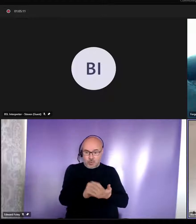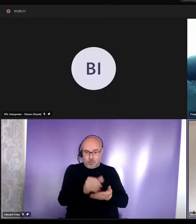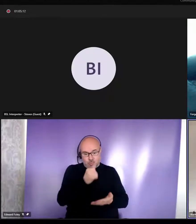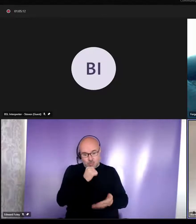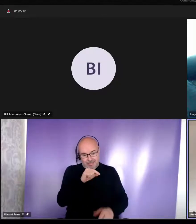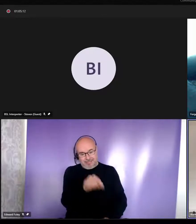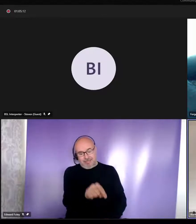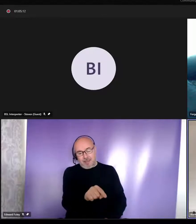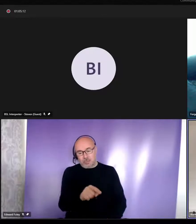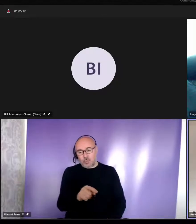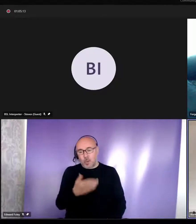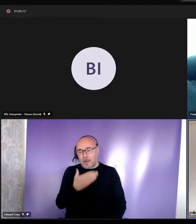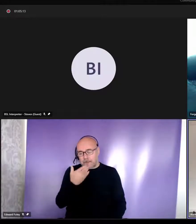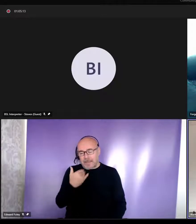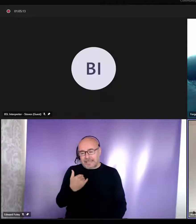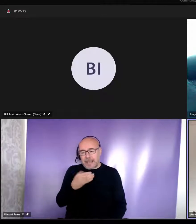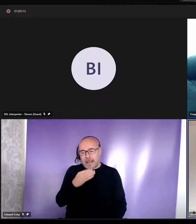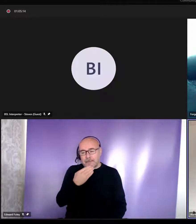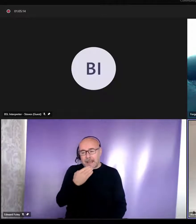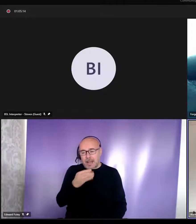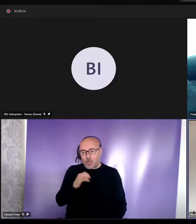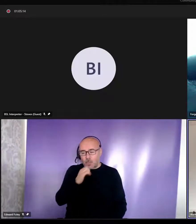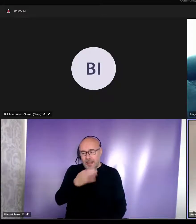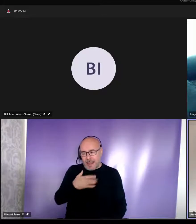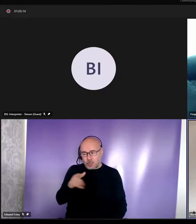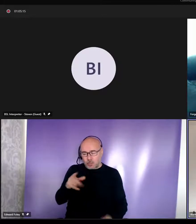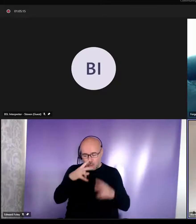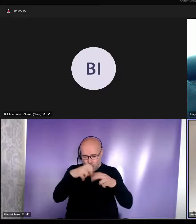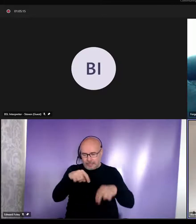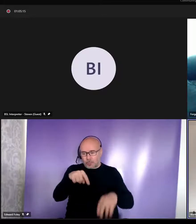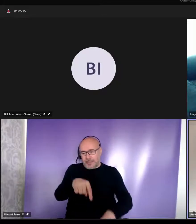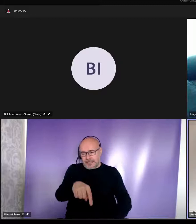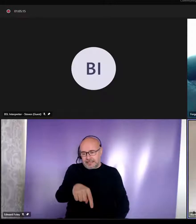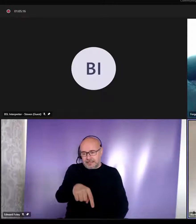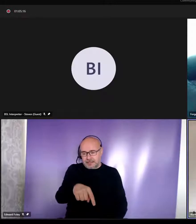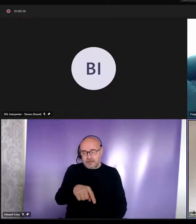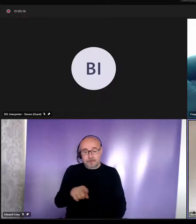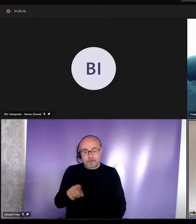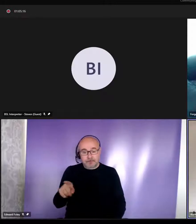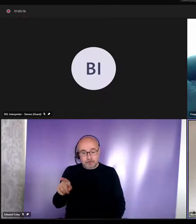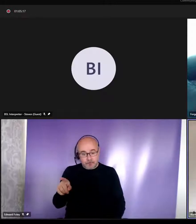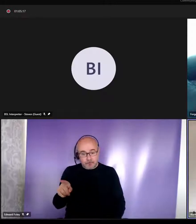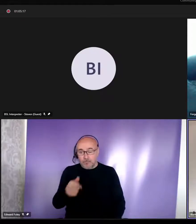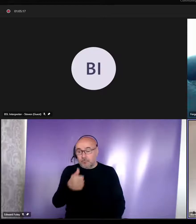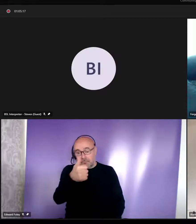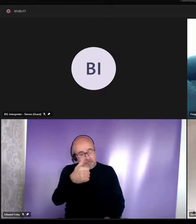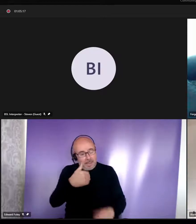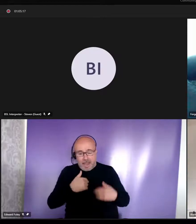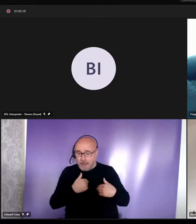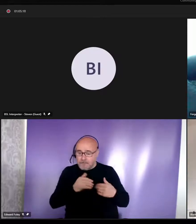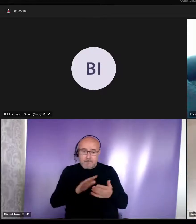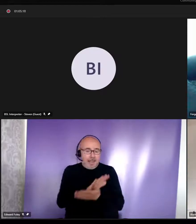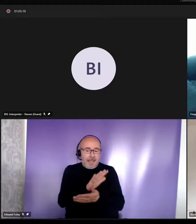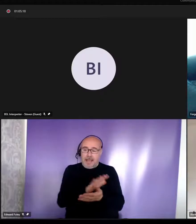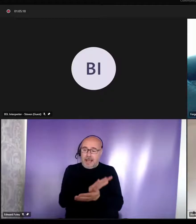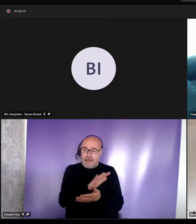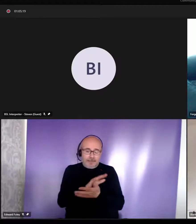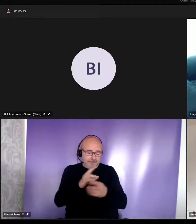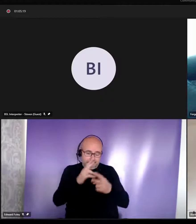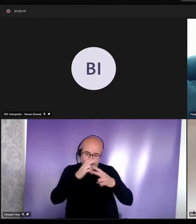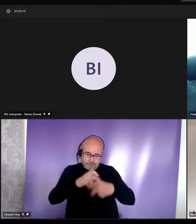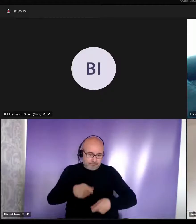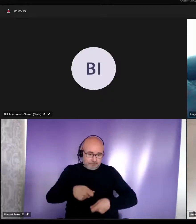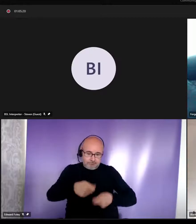Okay, Michael, do you want to take that on board? No, as I say, happy to do so, and I think there's a